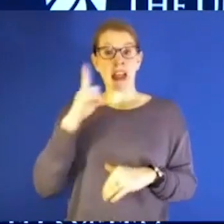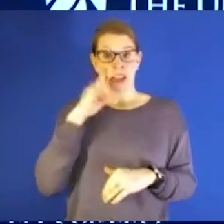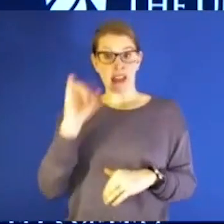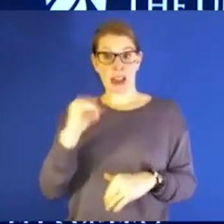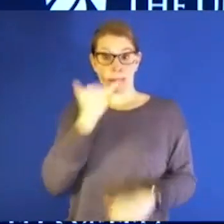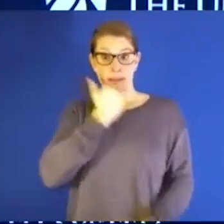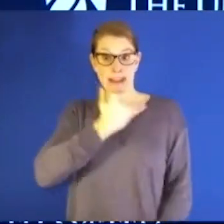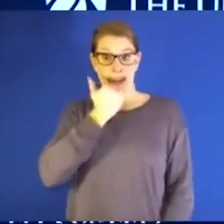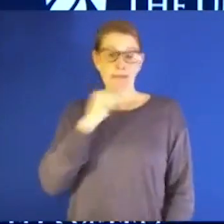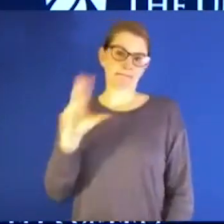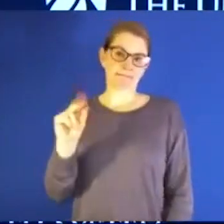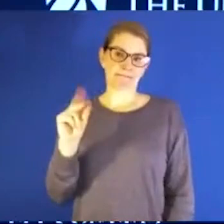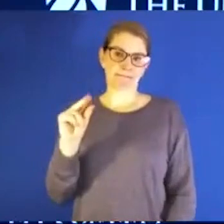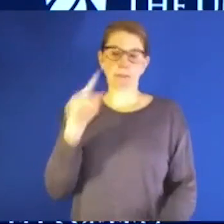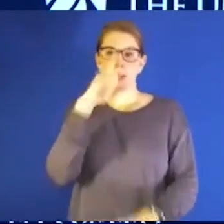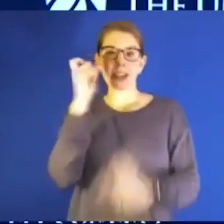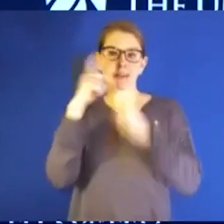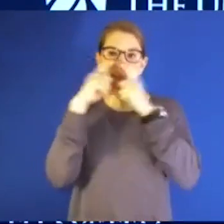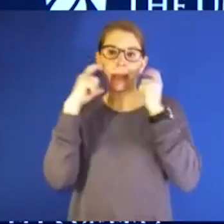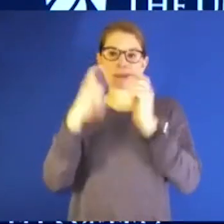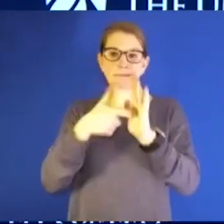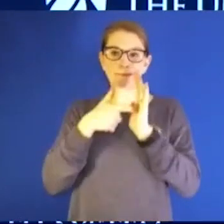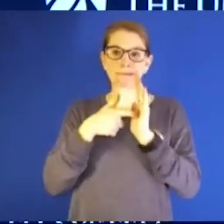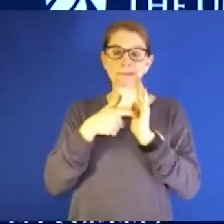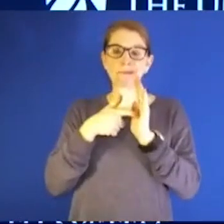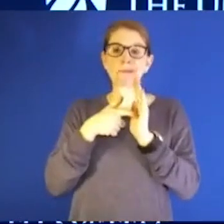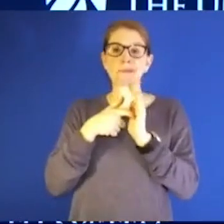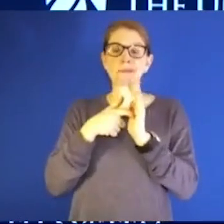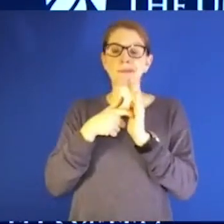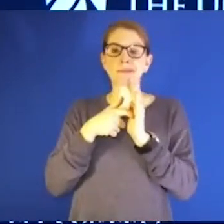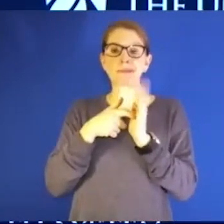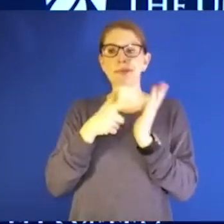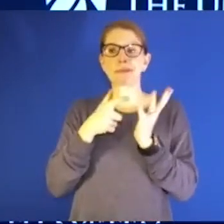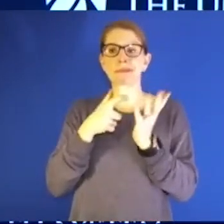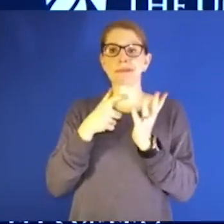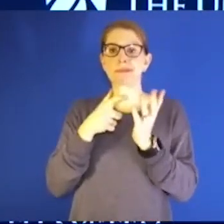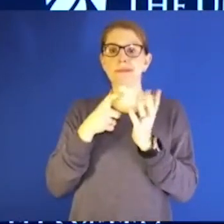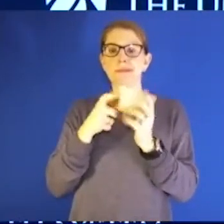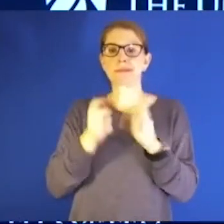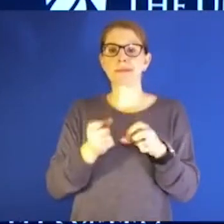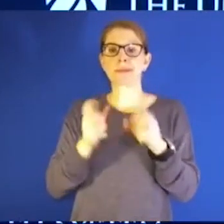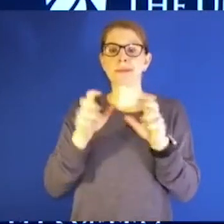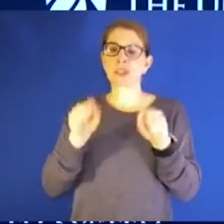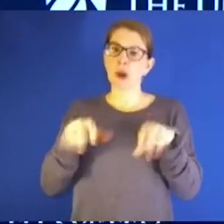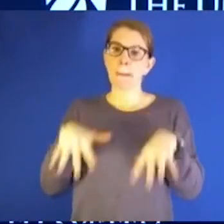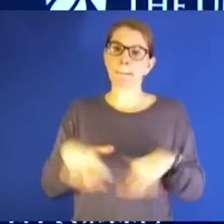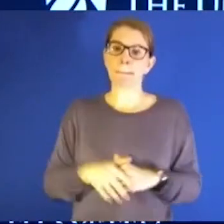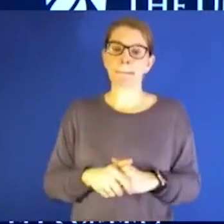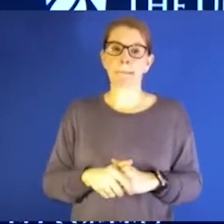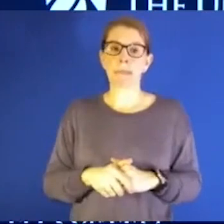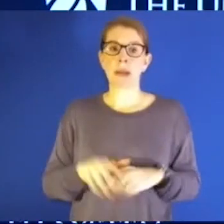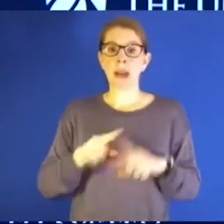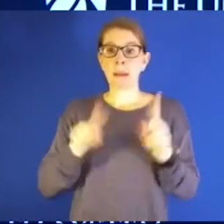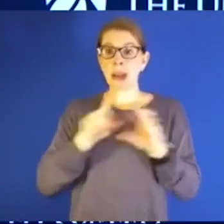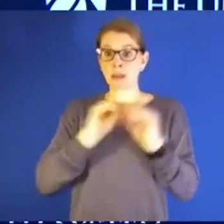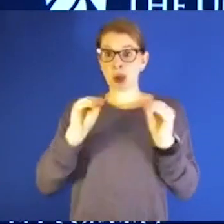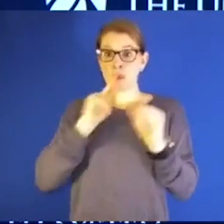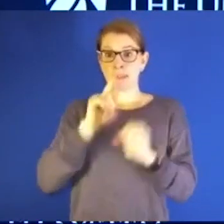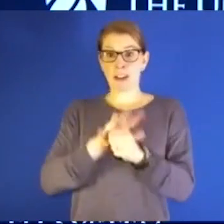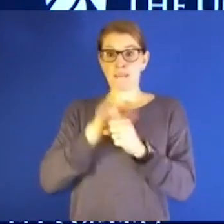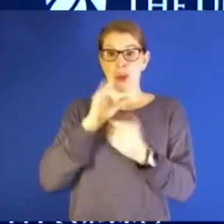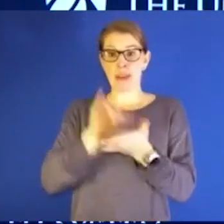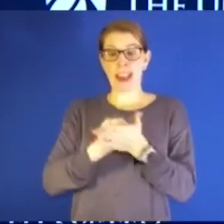going to keep seeing as the variants arise, and hopefully the variants will become less severe, but there is no guarantee for that at all. They could become more